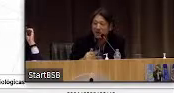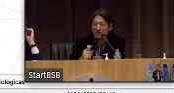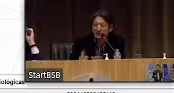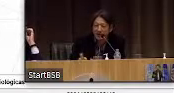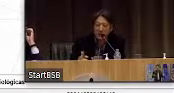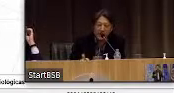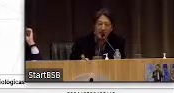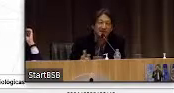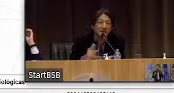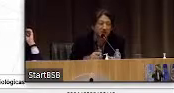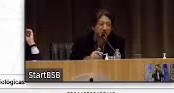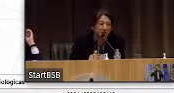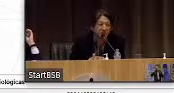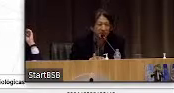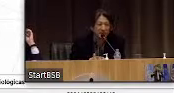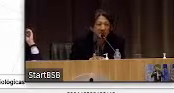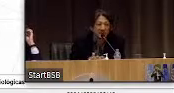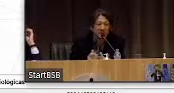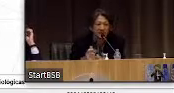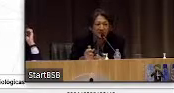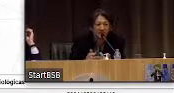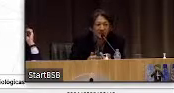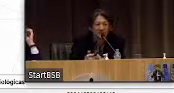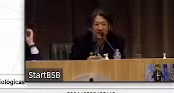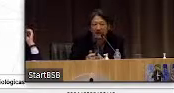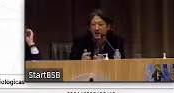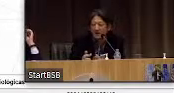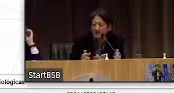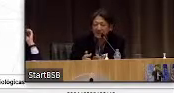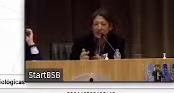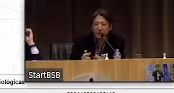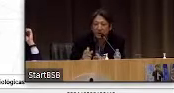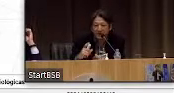temperature places where we have primary care